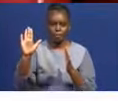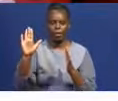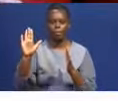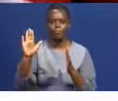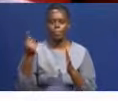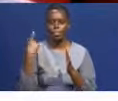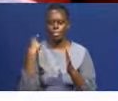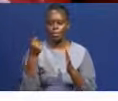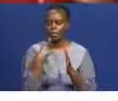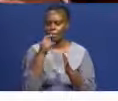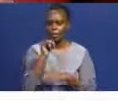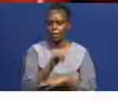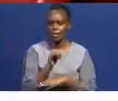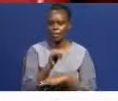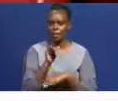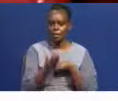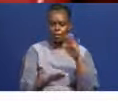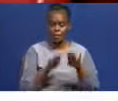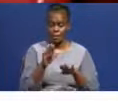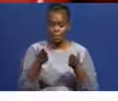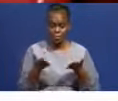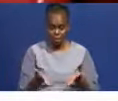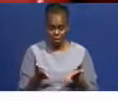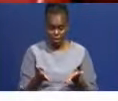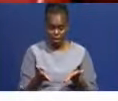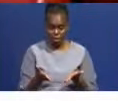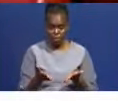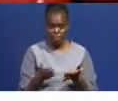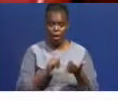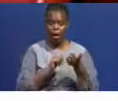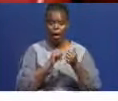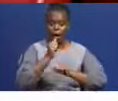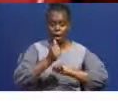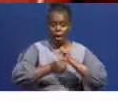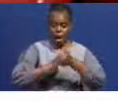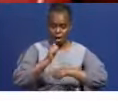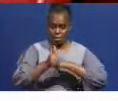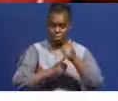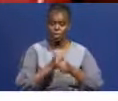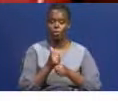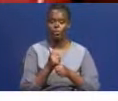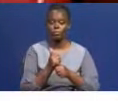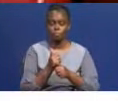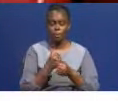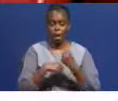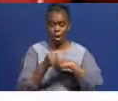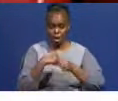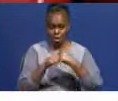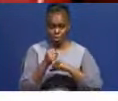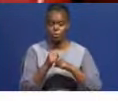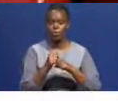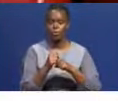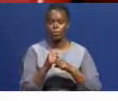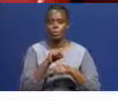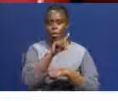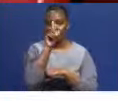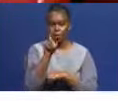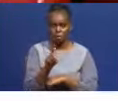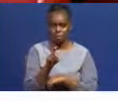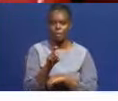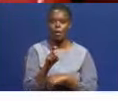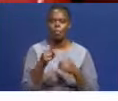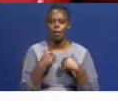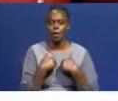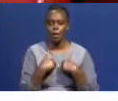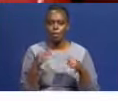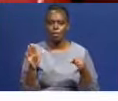The other day he said, the measures he's taking now are akin to a cut, an examination cut.